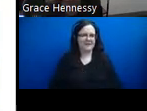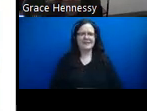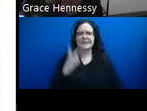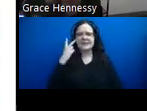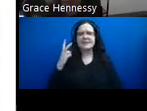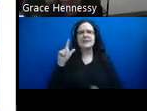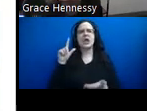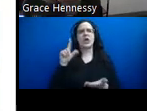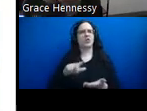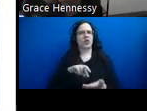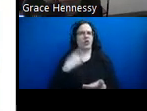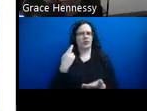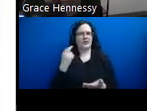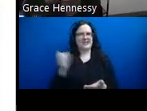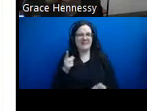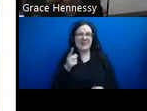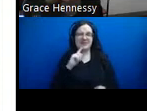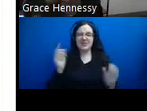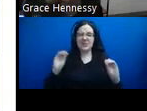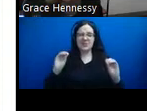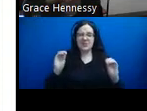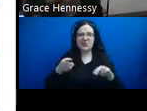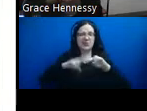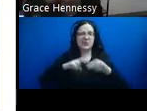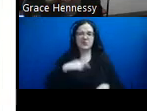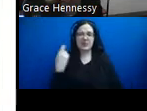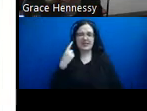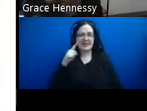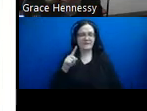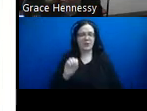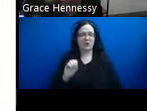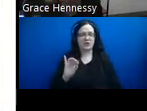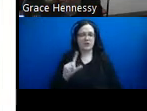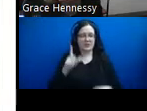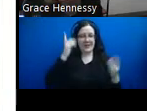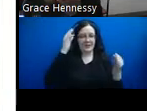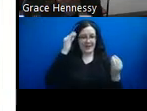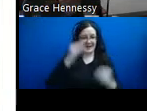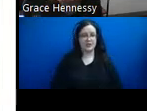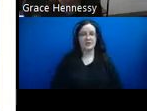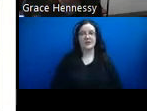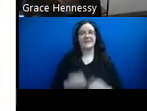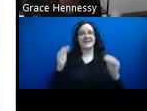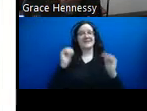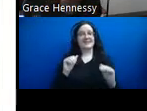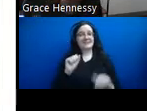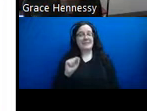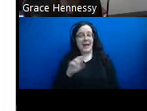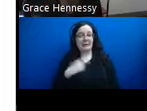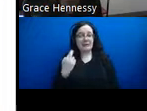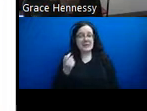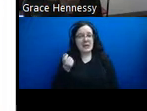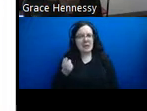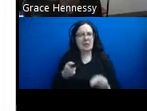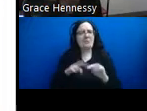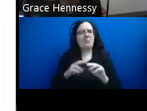gambling group really did not have an elevated risk of suicidal ideation. At-risk group had a slightly elevated risk, but this